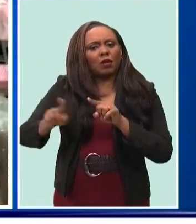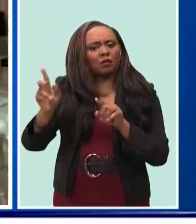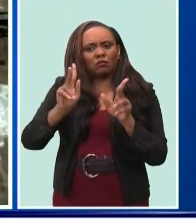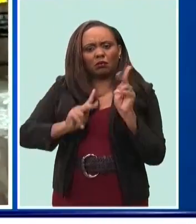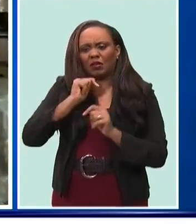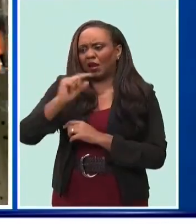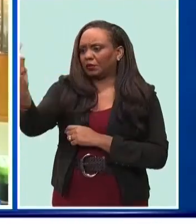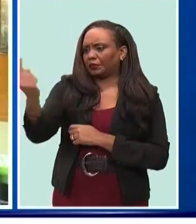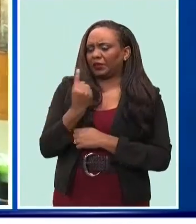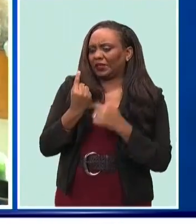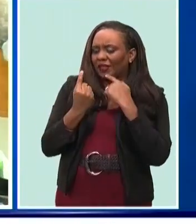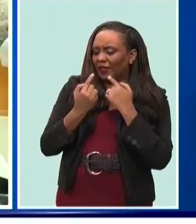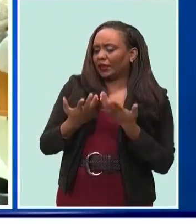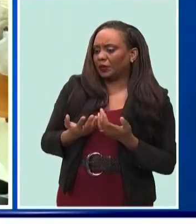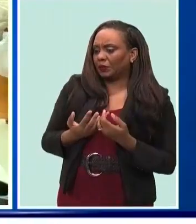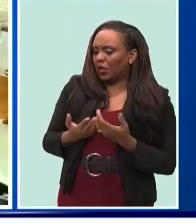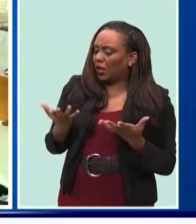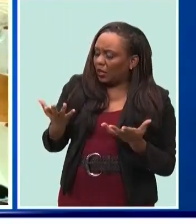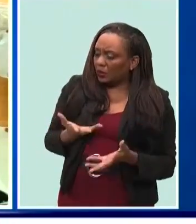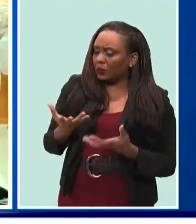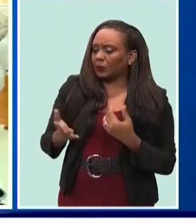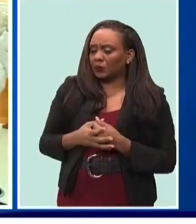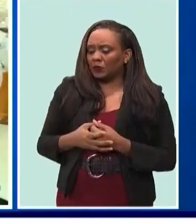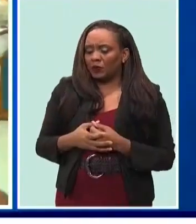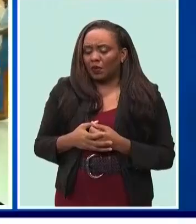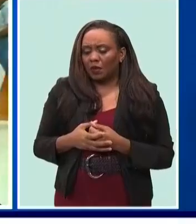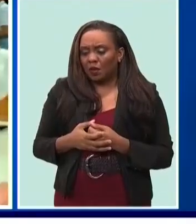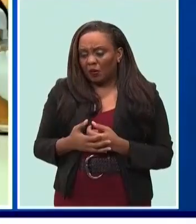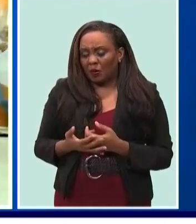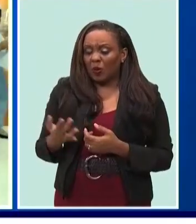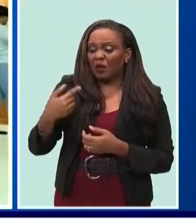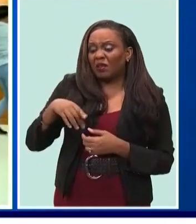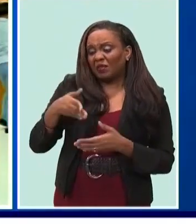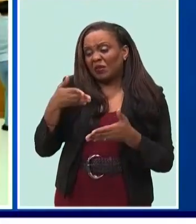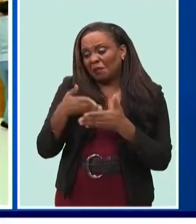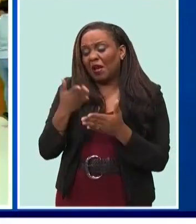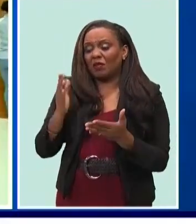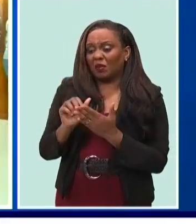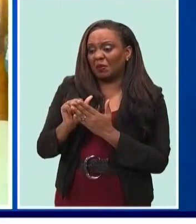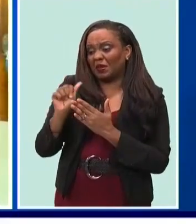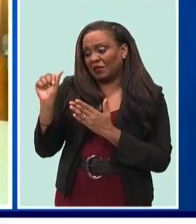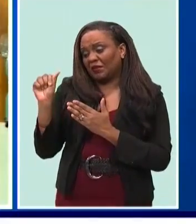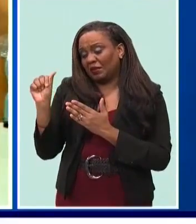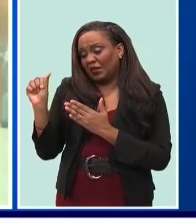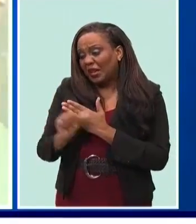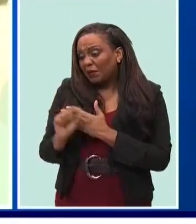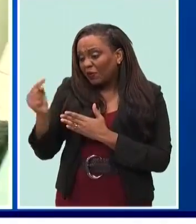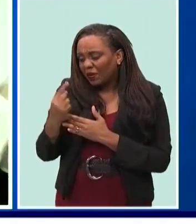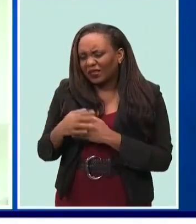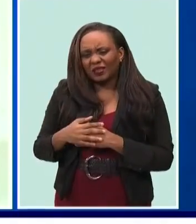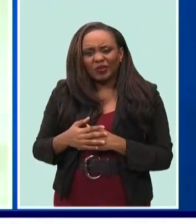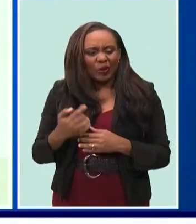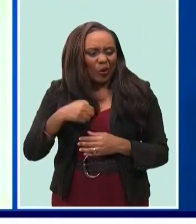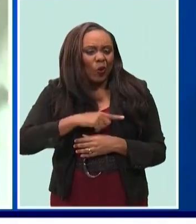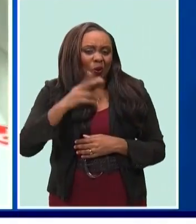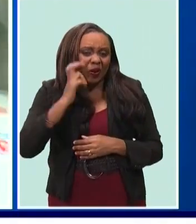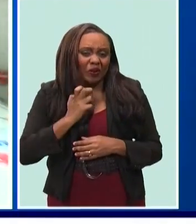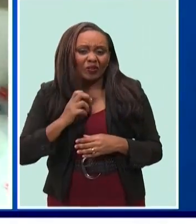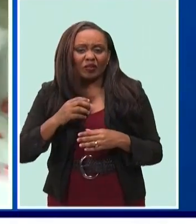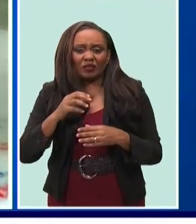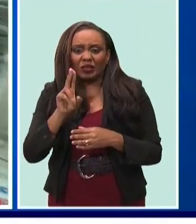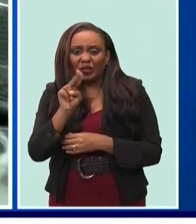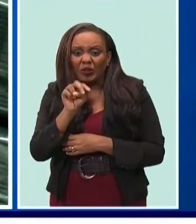is the situation. They didn't. We only hear it by the fluke on the news. Ms. Mitchell says she was eventually